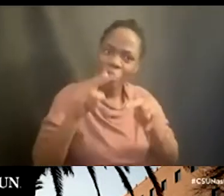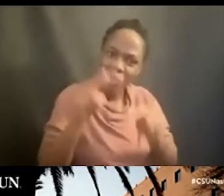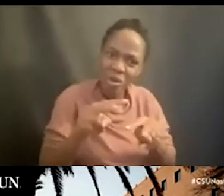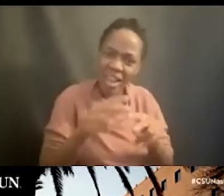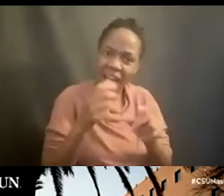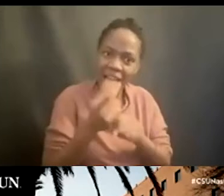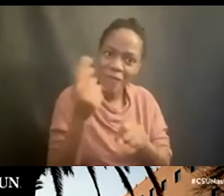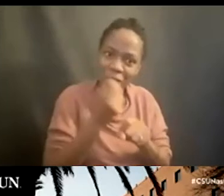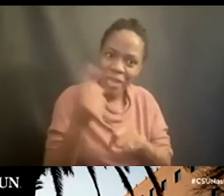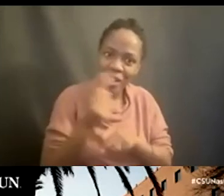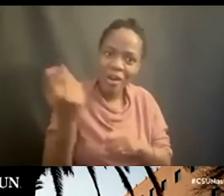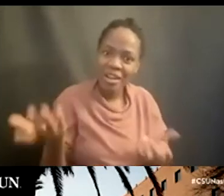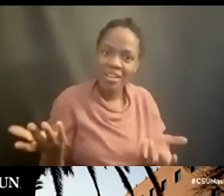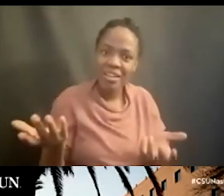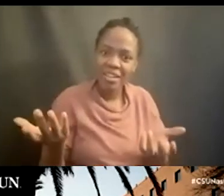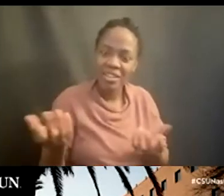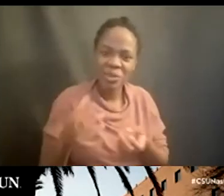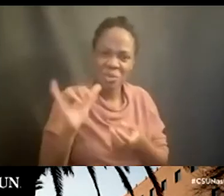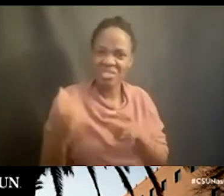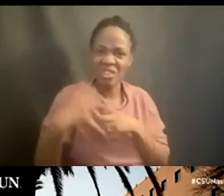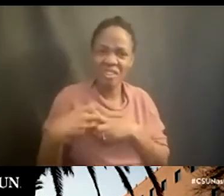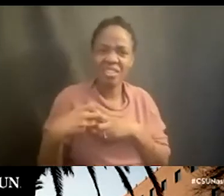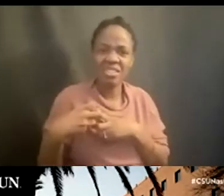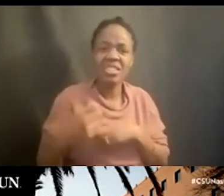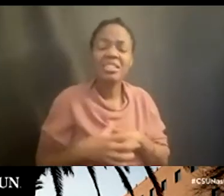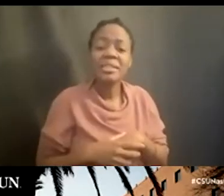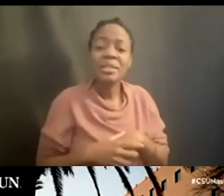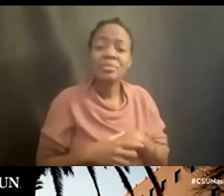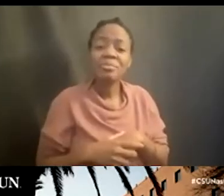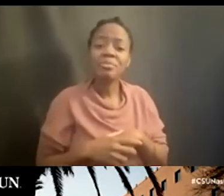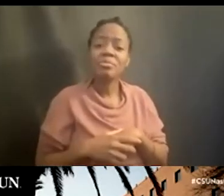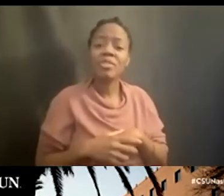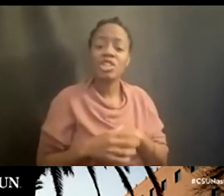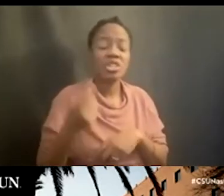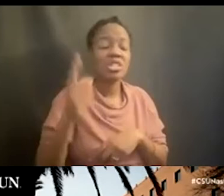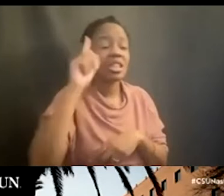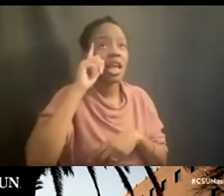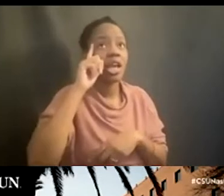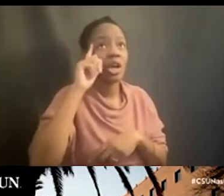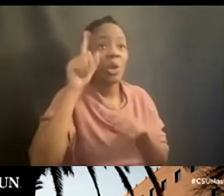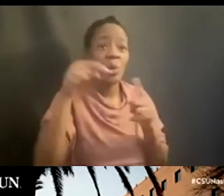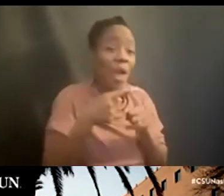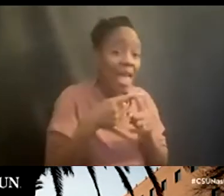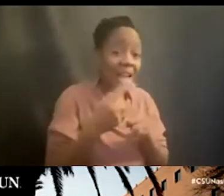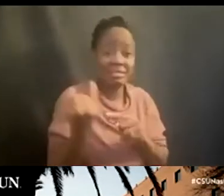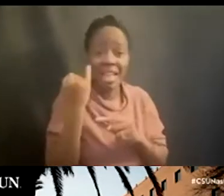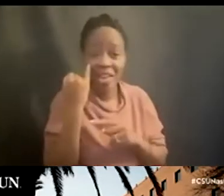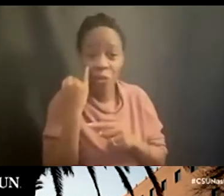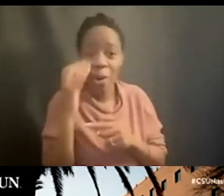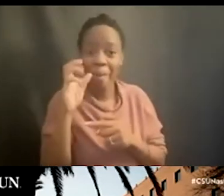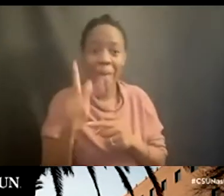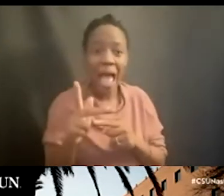having that has been really hard. But all I keep thinking is, when and if we get to come back,